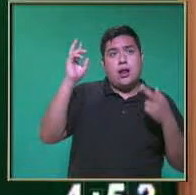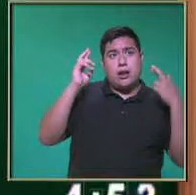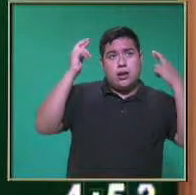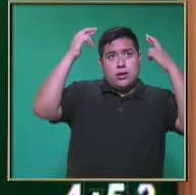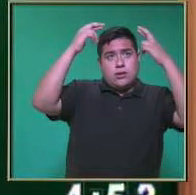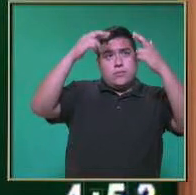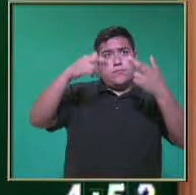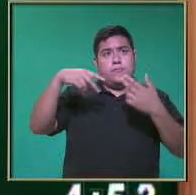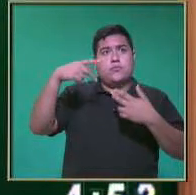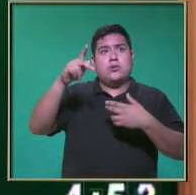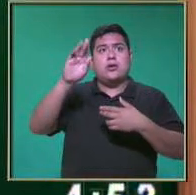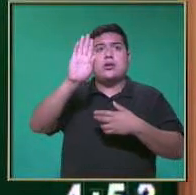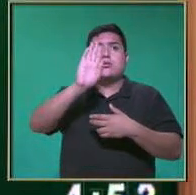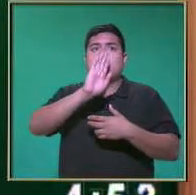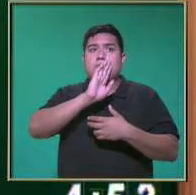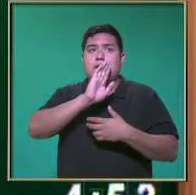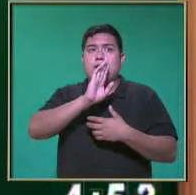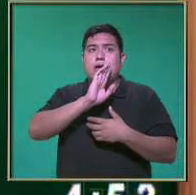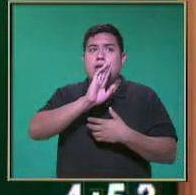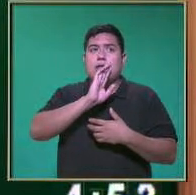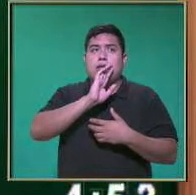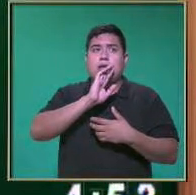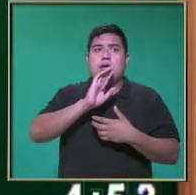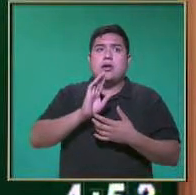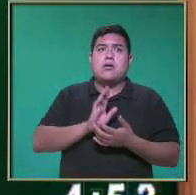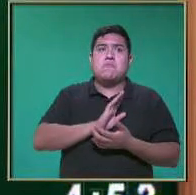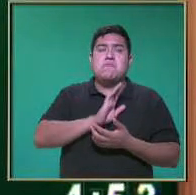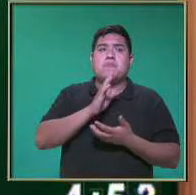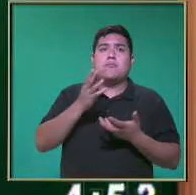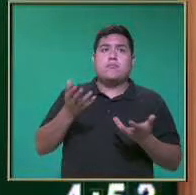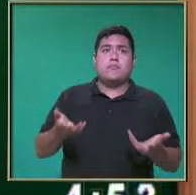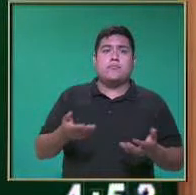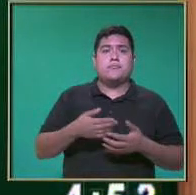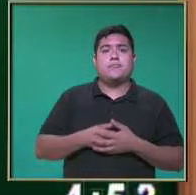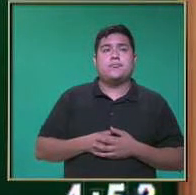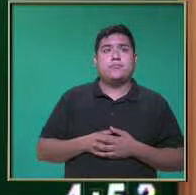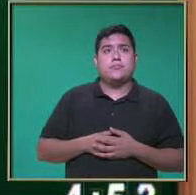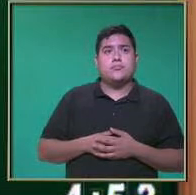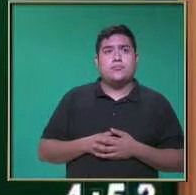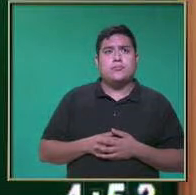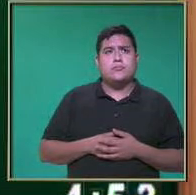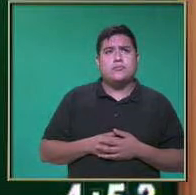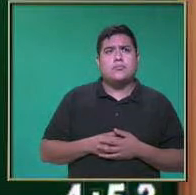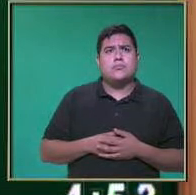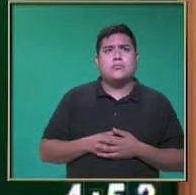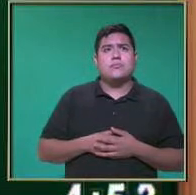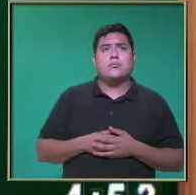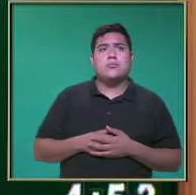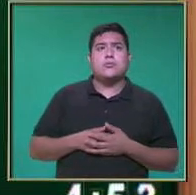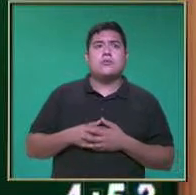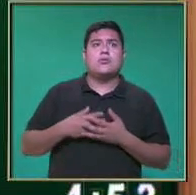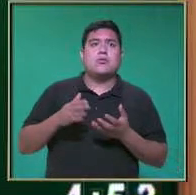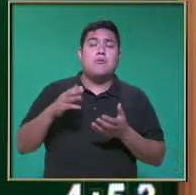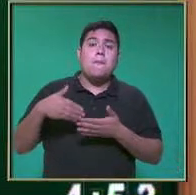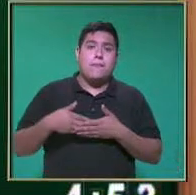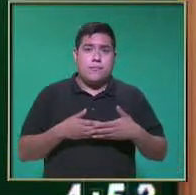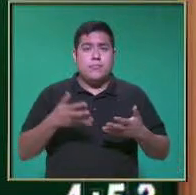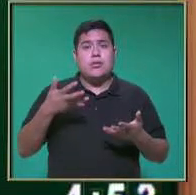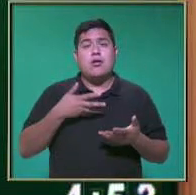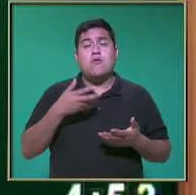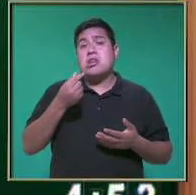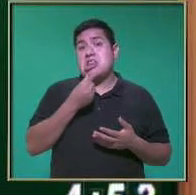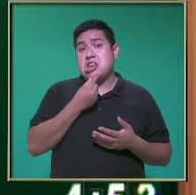his identity a secret. Dice, hace muchos años, el rey Uther y su esposa tuvieron un bebé, un